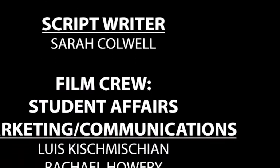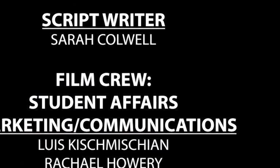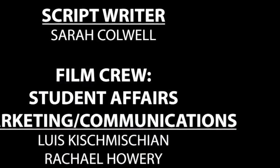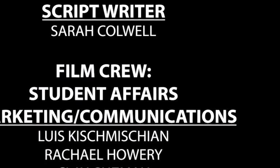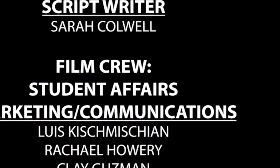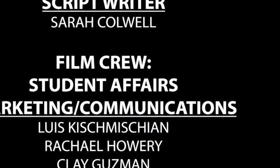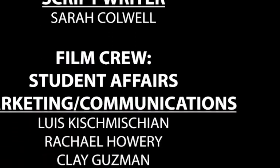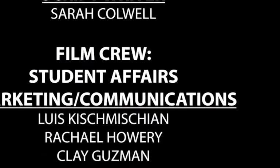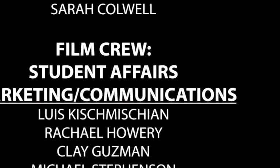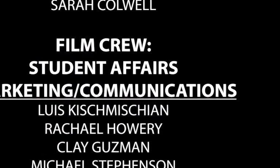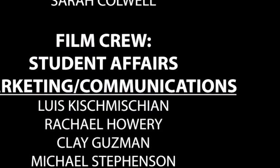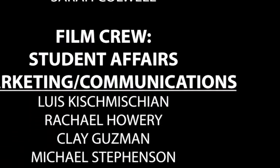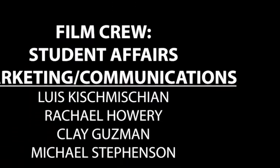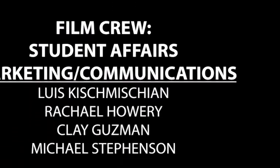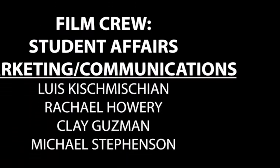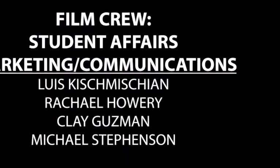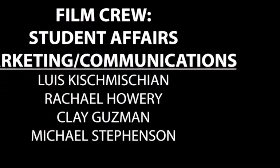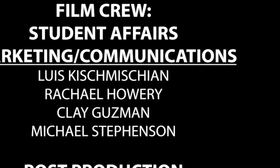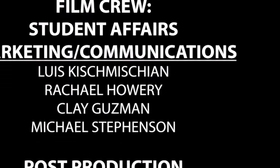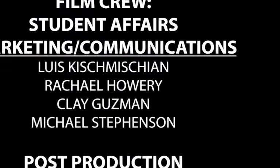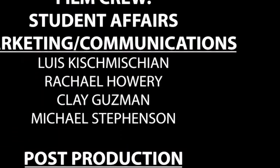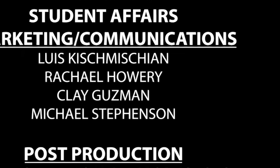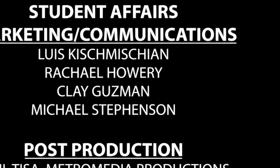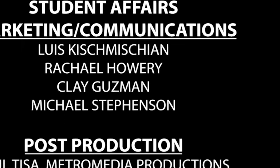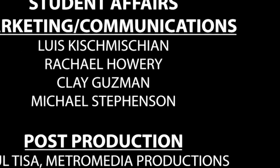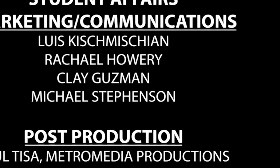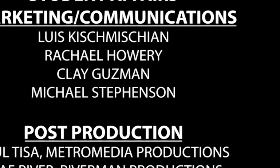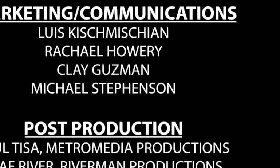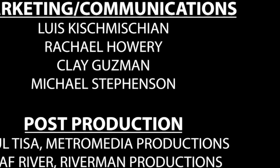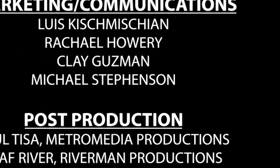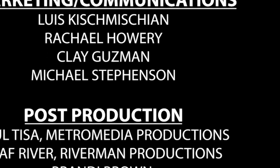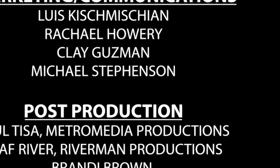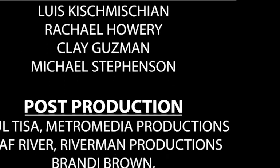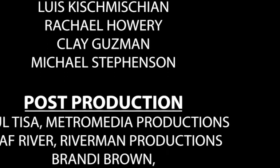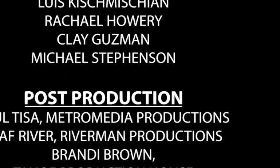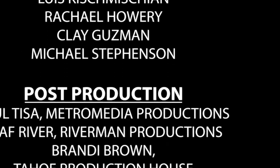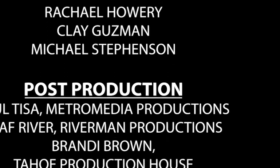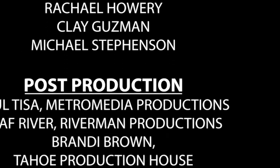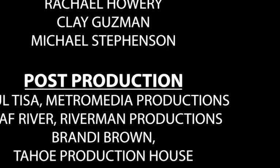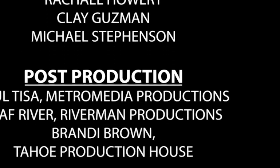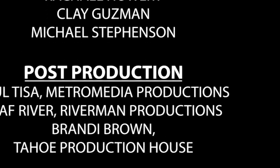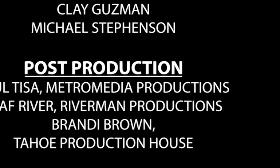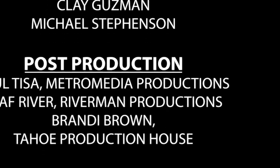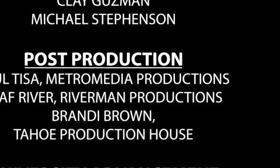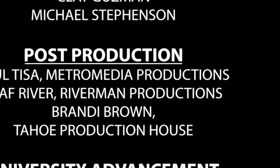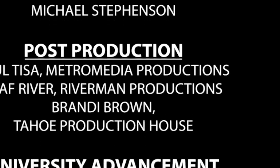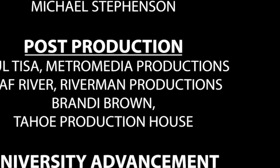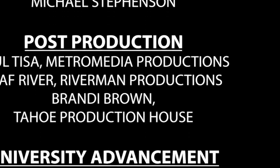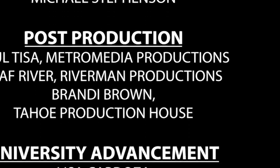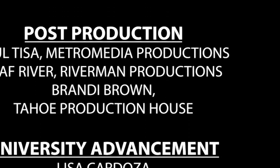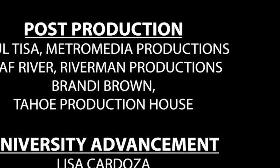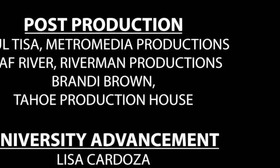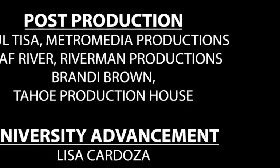start a second career as a speech-language pathologist, where I have served people of all ages, from all walks of life, and in many